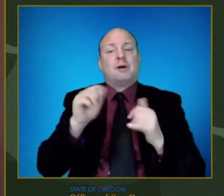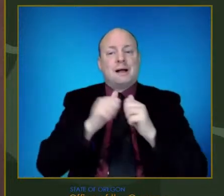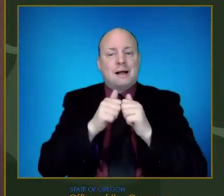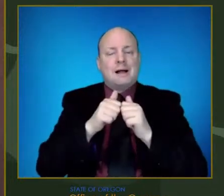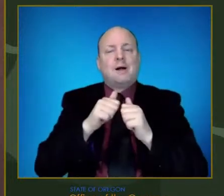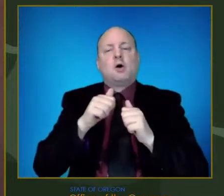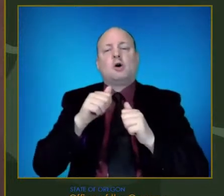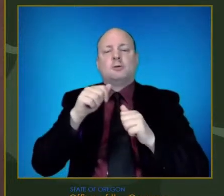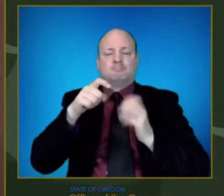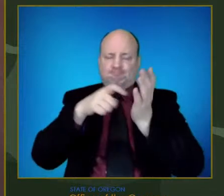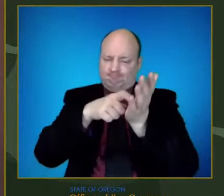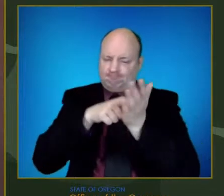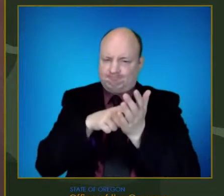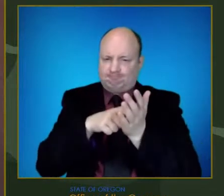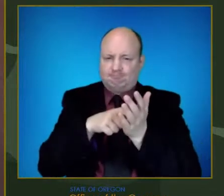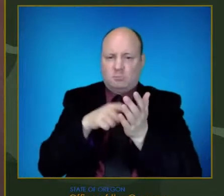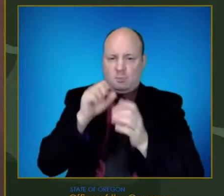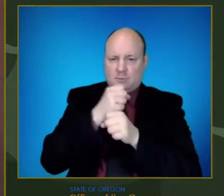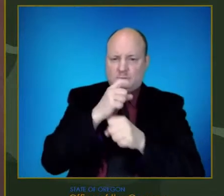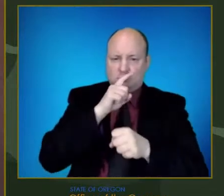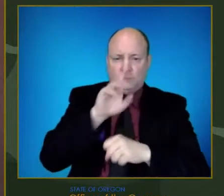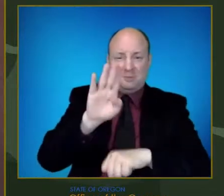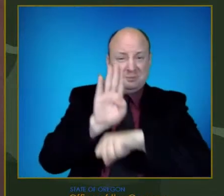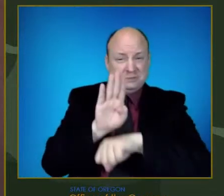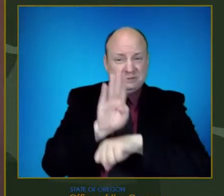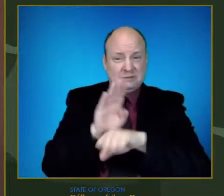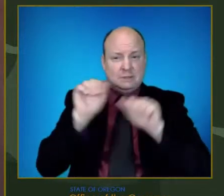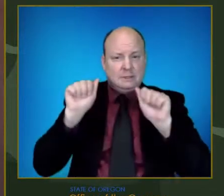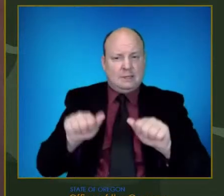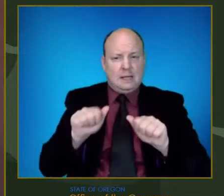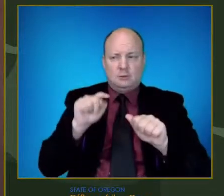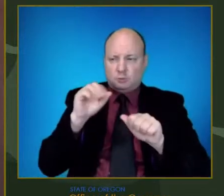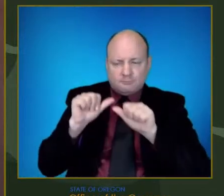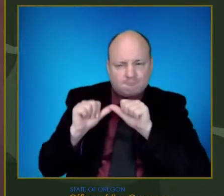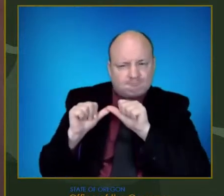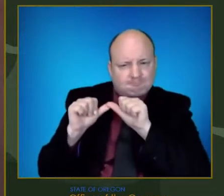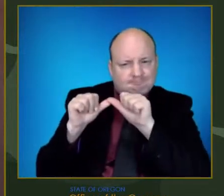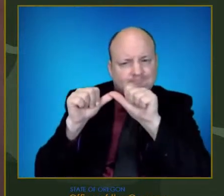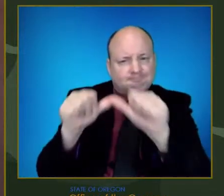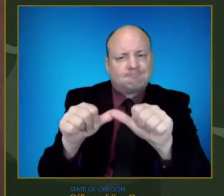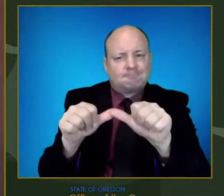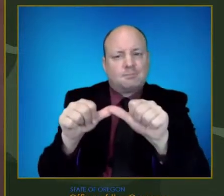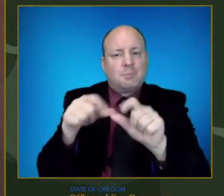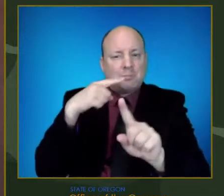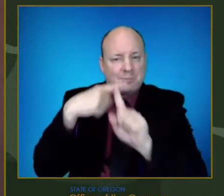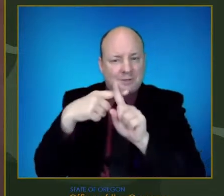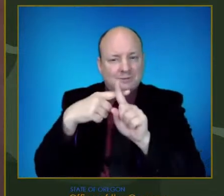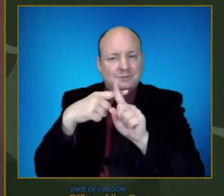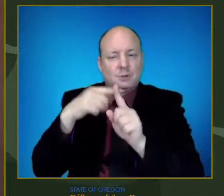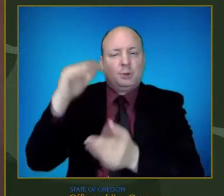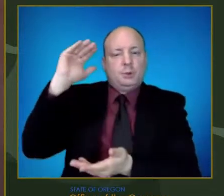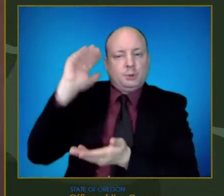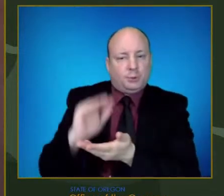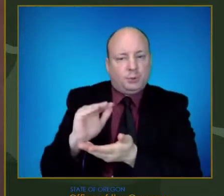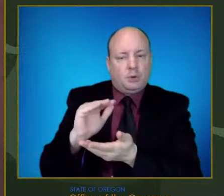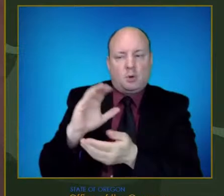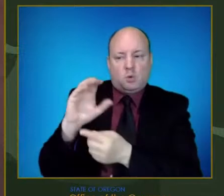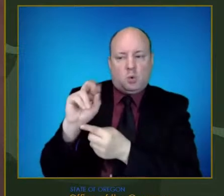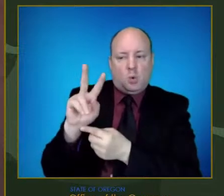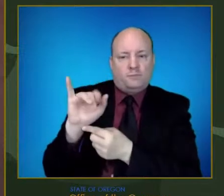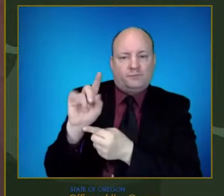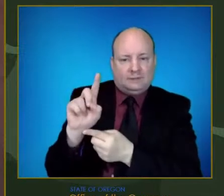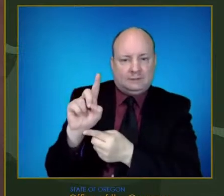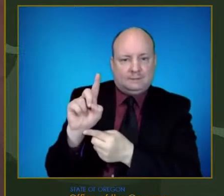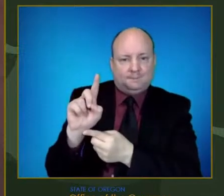sustainable for our businesses and our communities while we reduce the spread of COVID-19. We still don't have